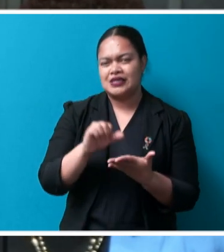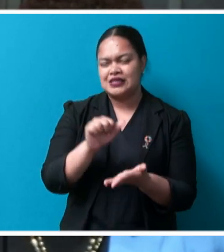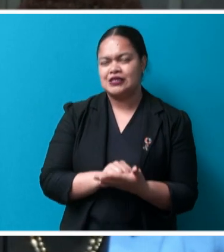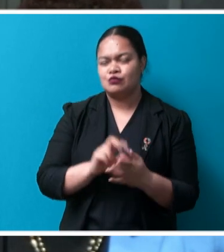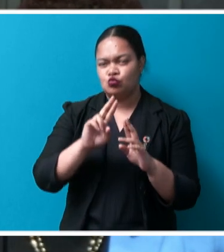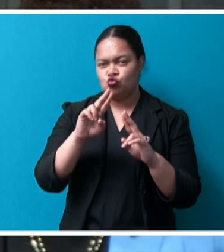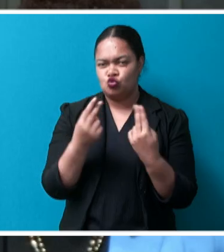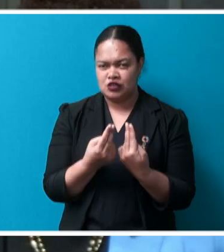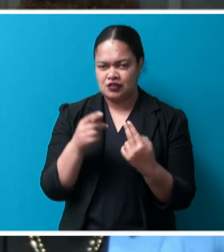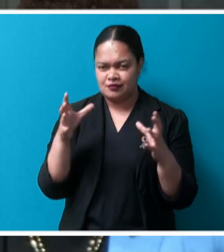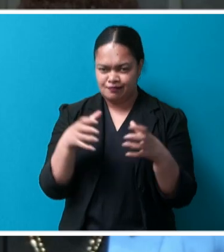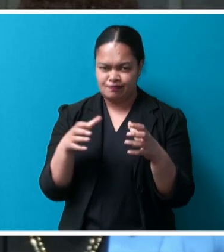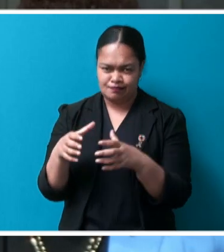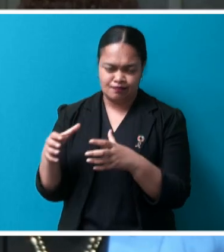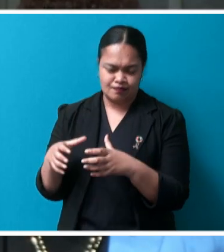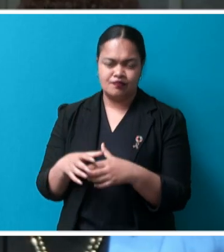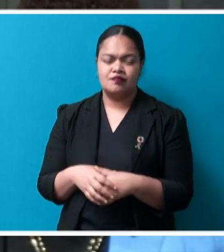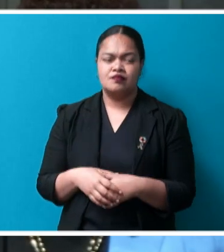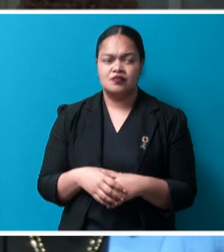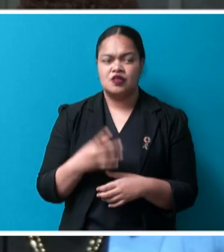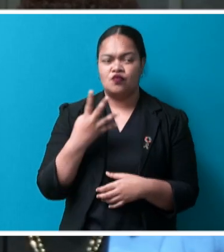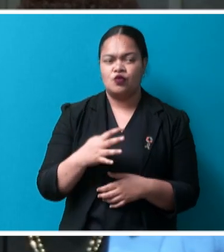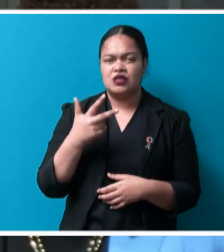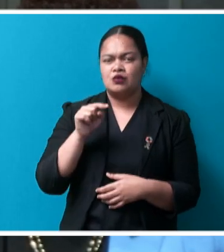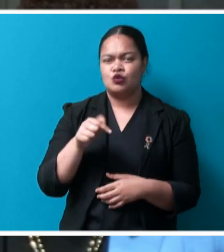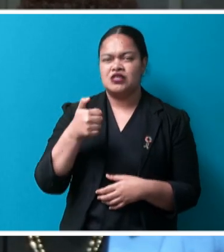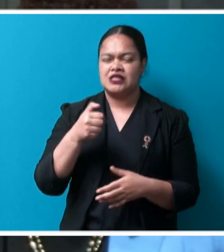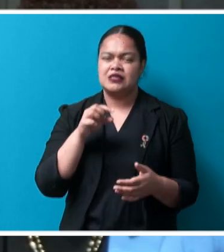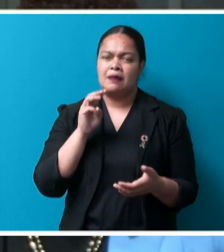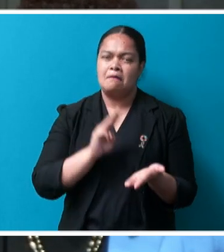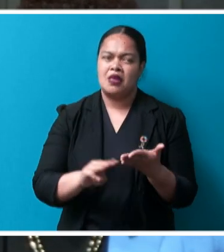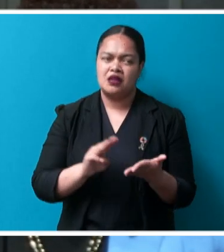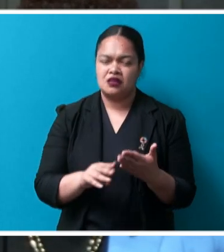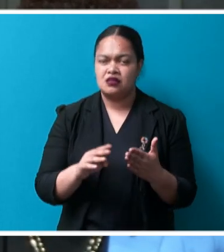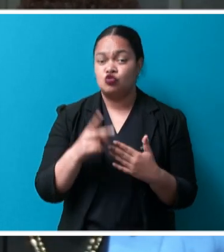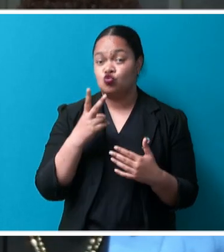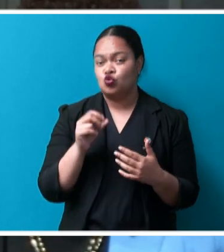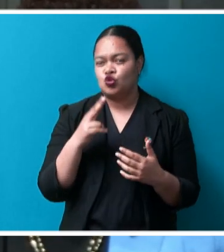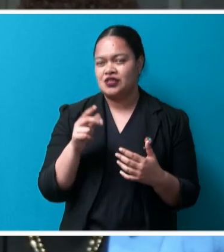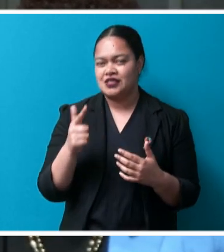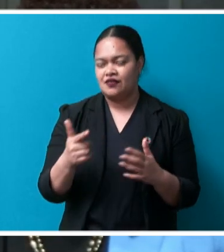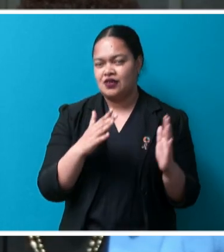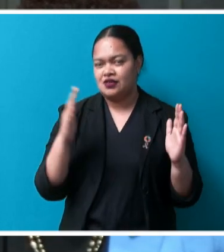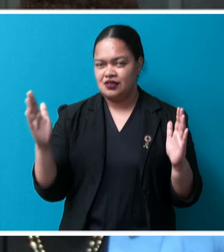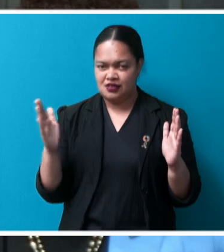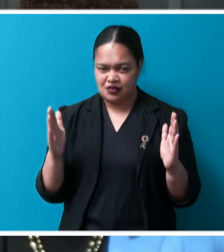inventory, with an average stock holding of 48.6 million in 2027, in comparison